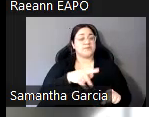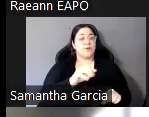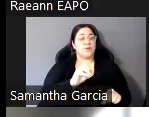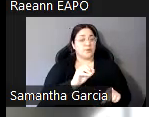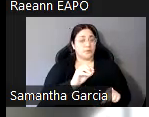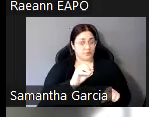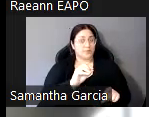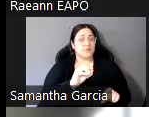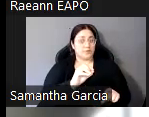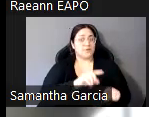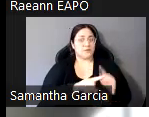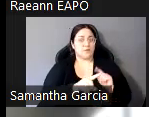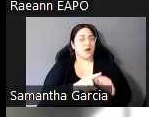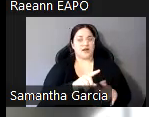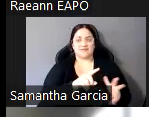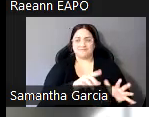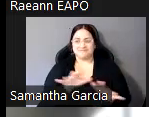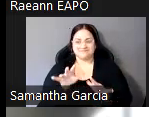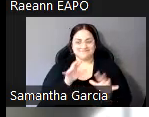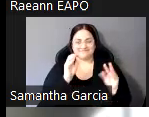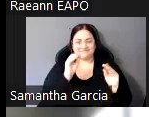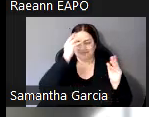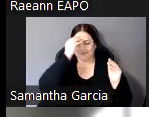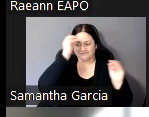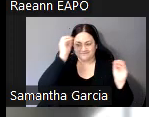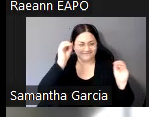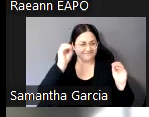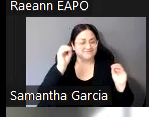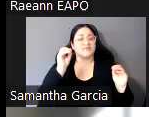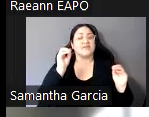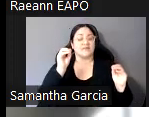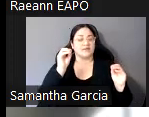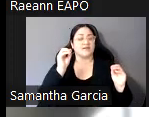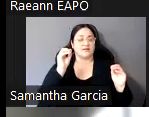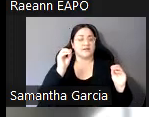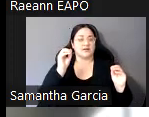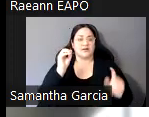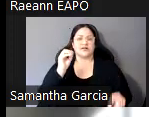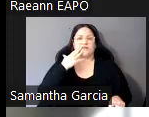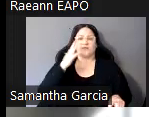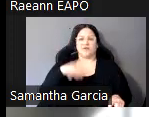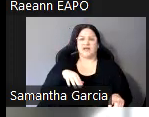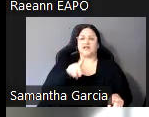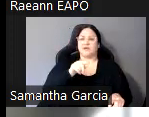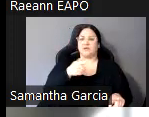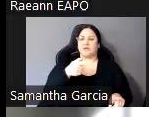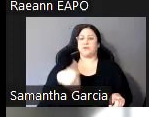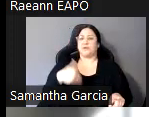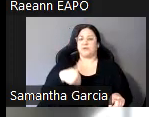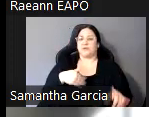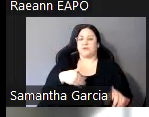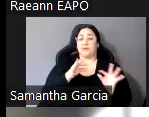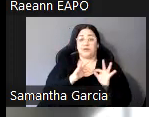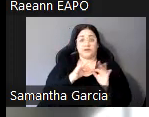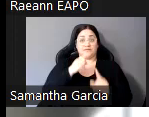next to nothing. People held on, the valuation went up to $60,000 per Bitcoin. And so people want to still jump into that.